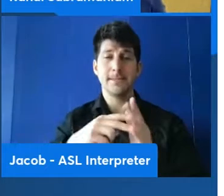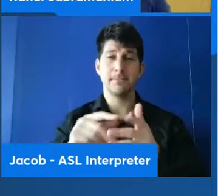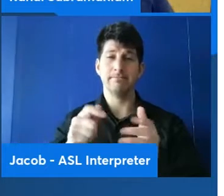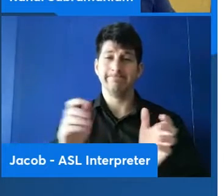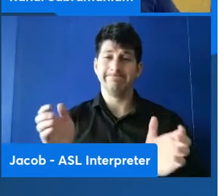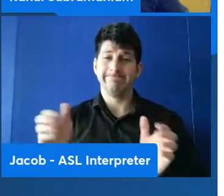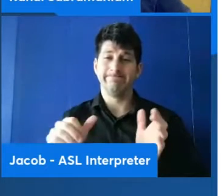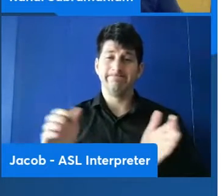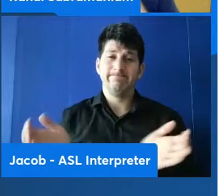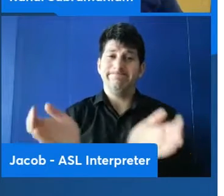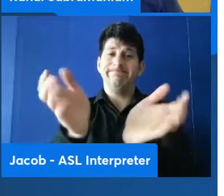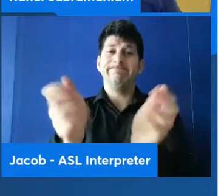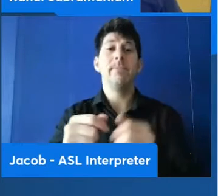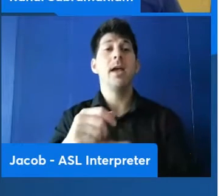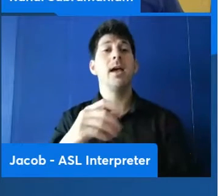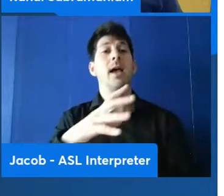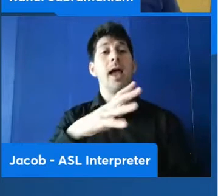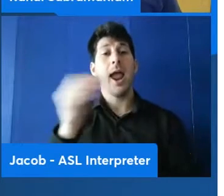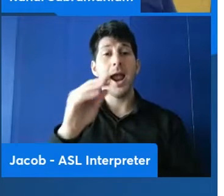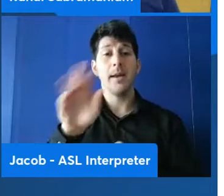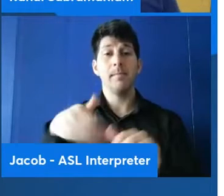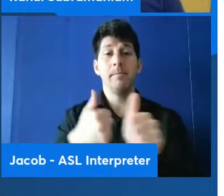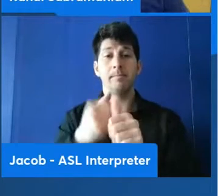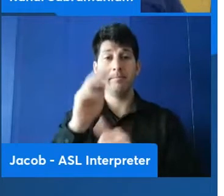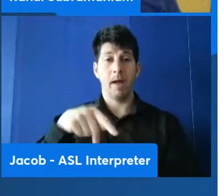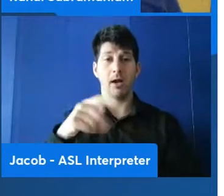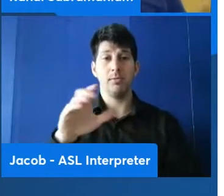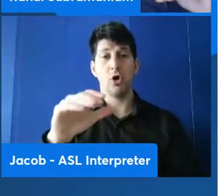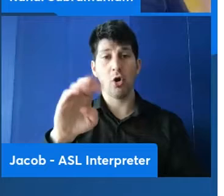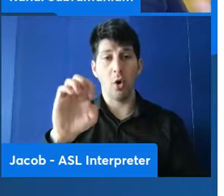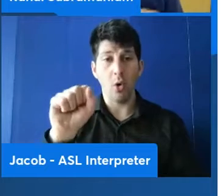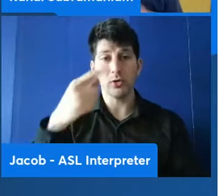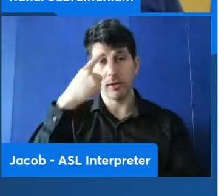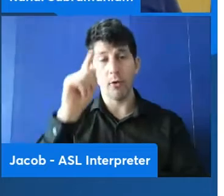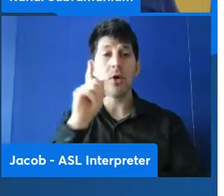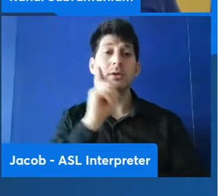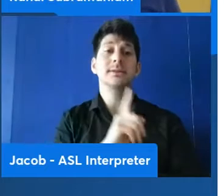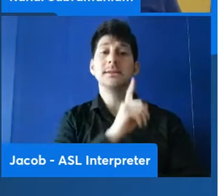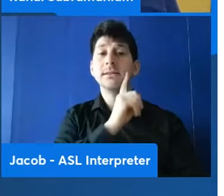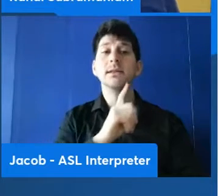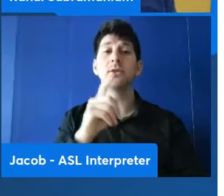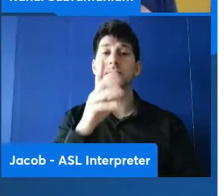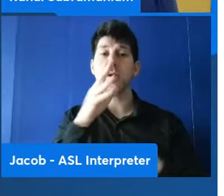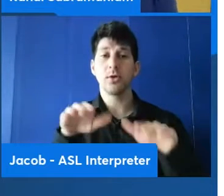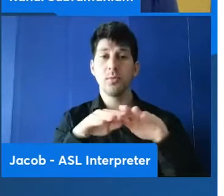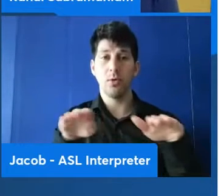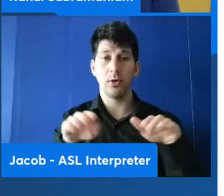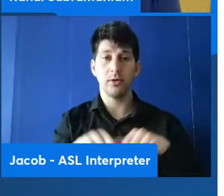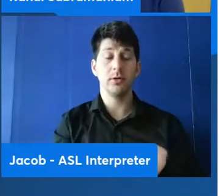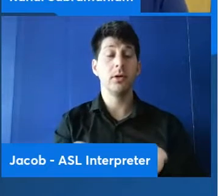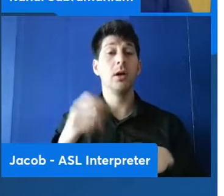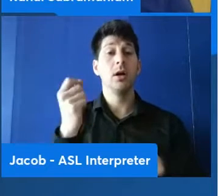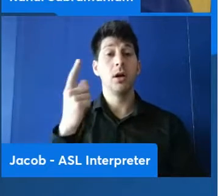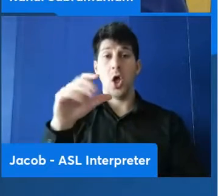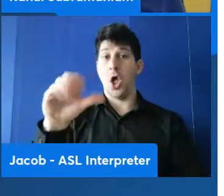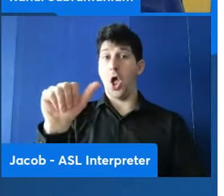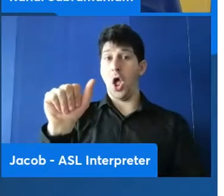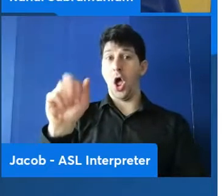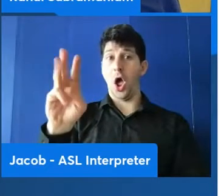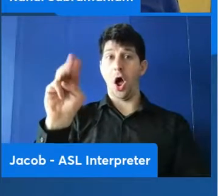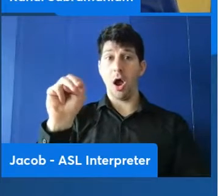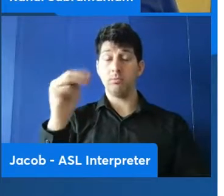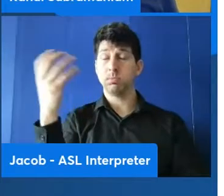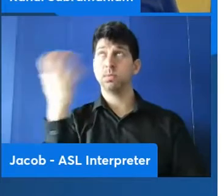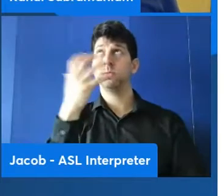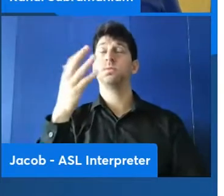possible. And you want to pack in as many cores as you possibly can on a single rack, on a single motherboard. And ARM does so